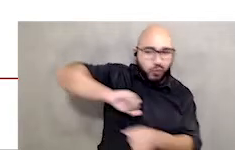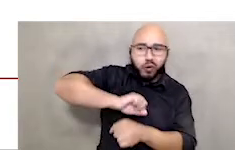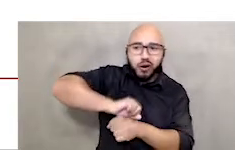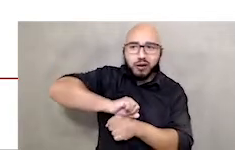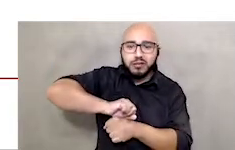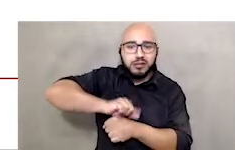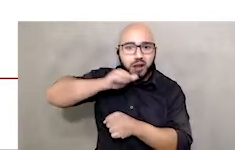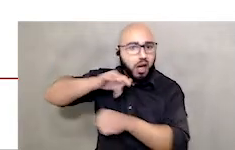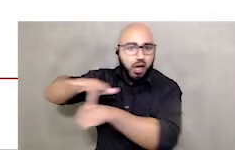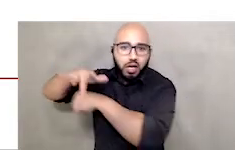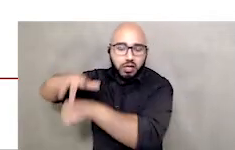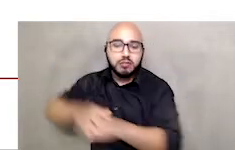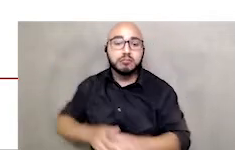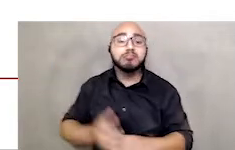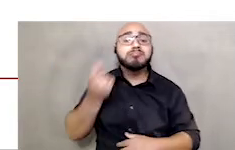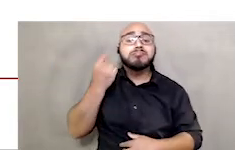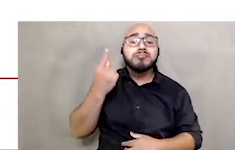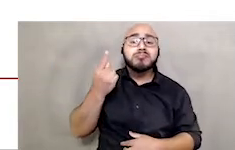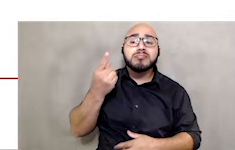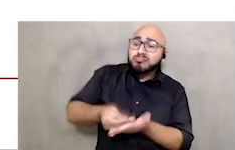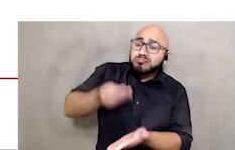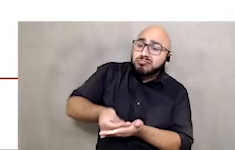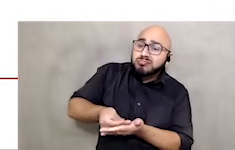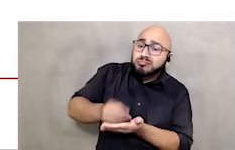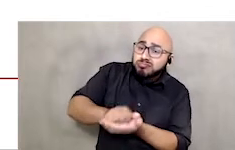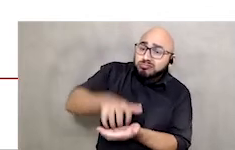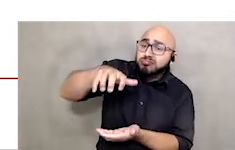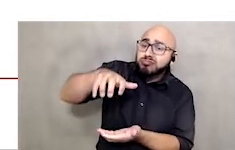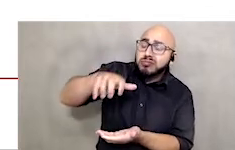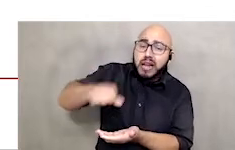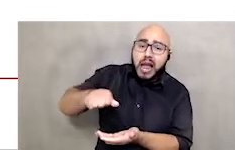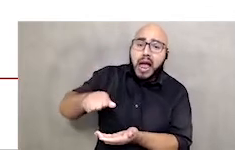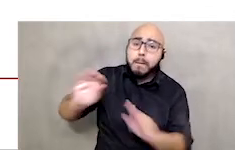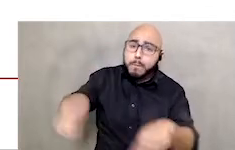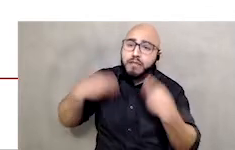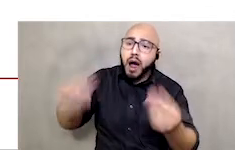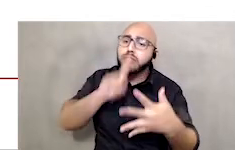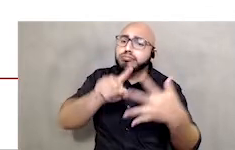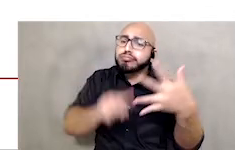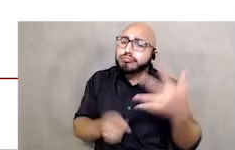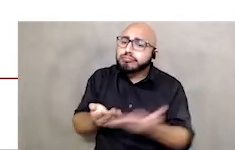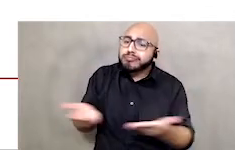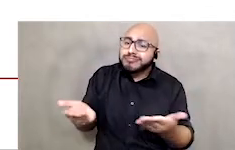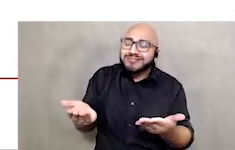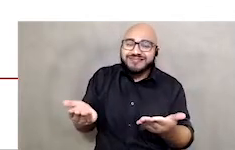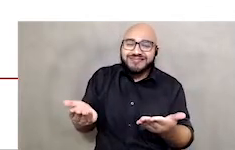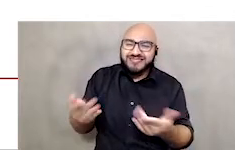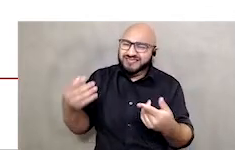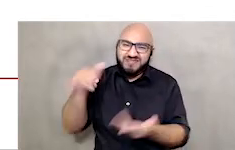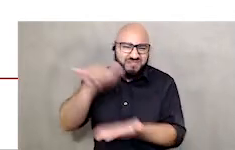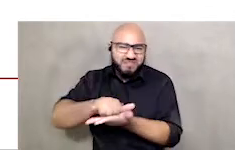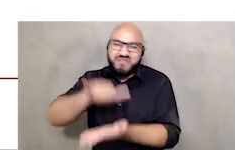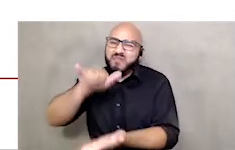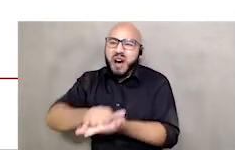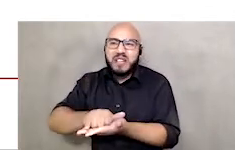Although socioeconomic wealth may bring you materialistic things, it cannot buy you back the time you missed out on